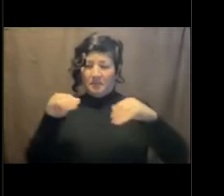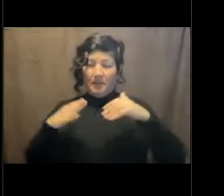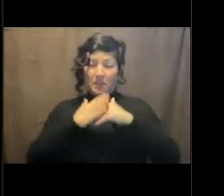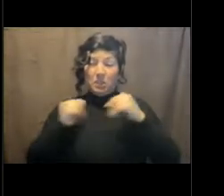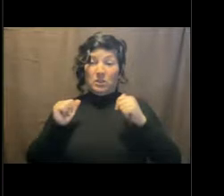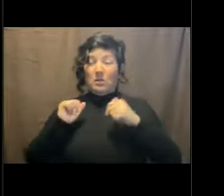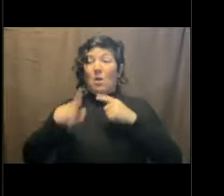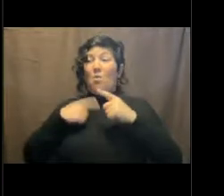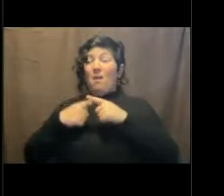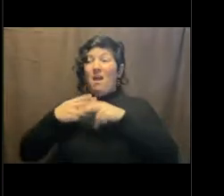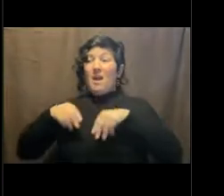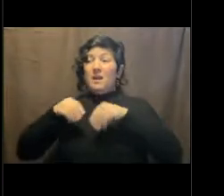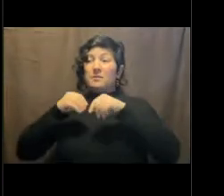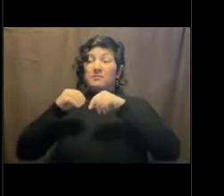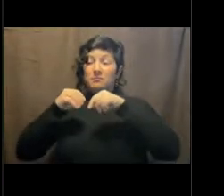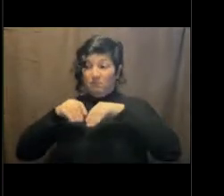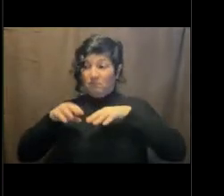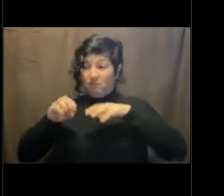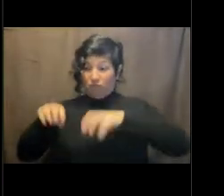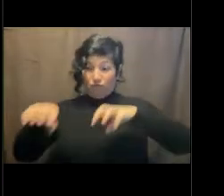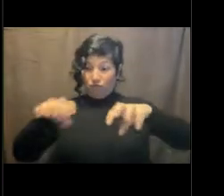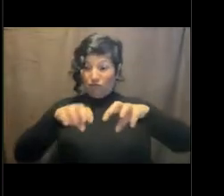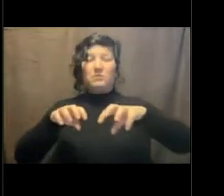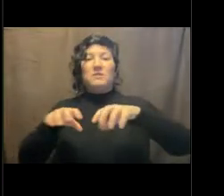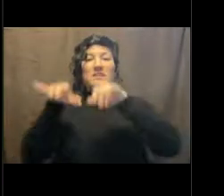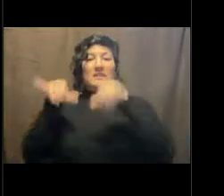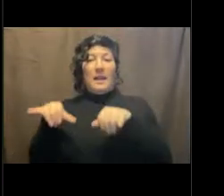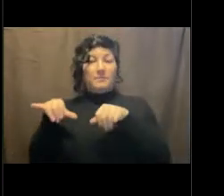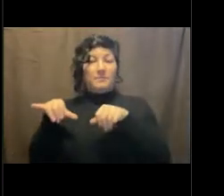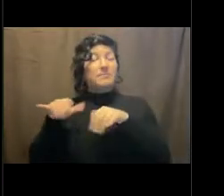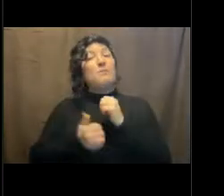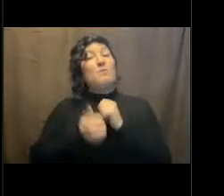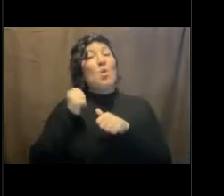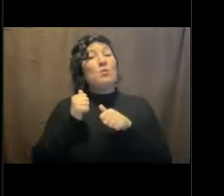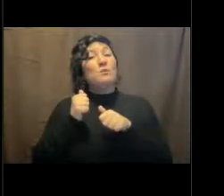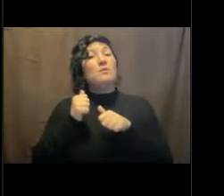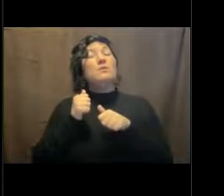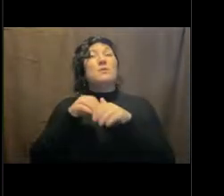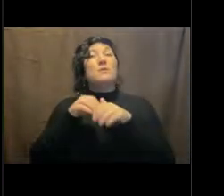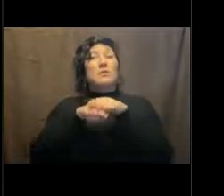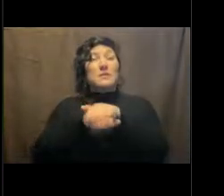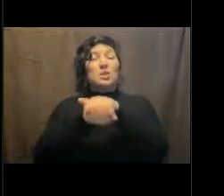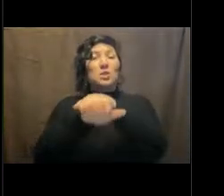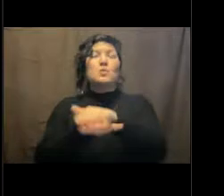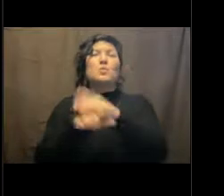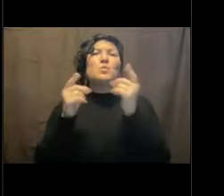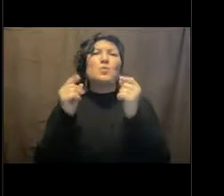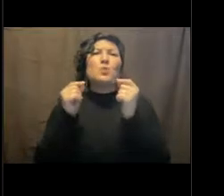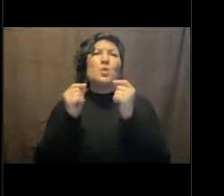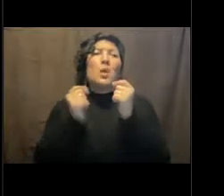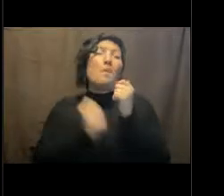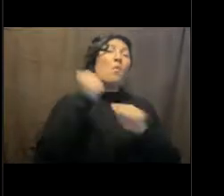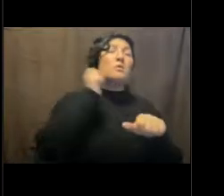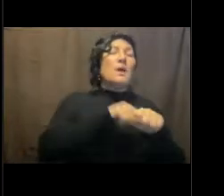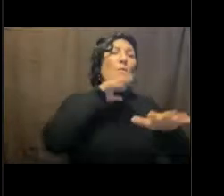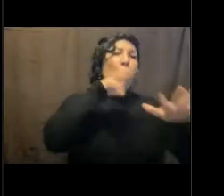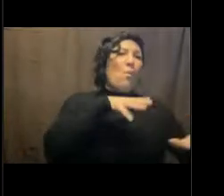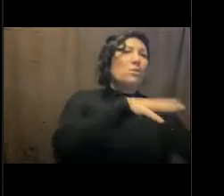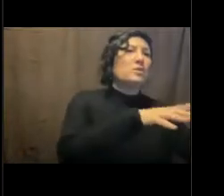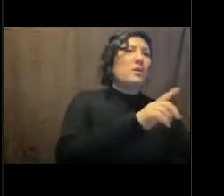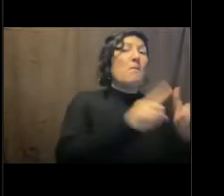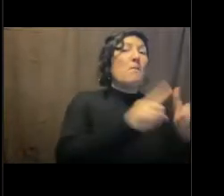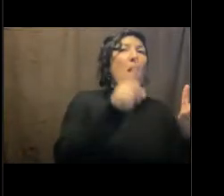static. So turtles are living most of their, marine turtles are living most of their life in the ocean, but they have to lay their eggs on dry land. So that's a major difference